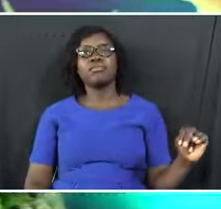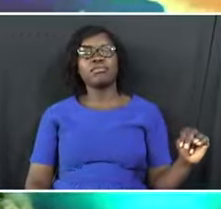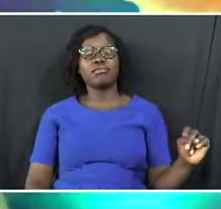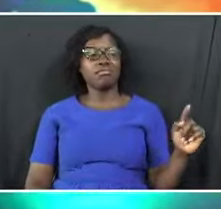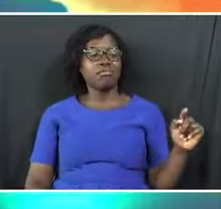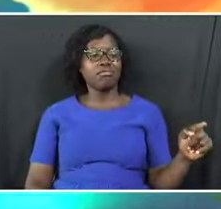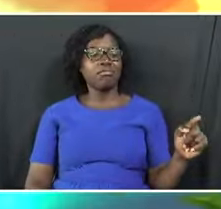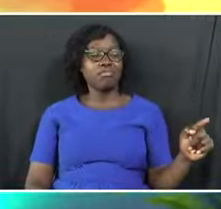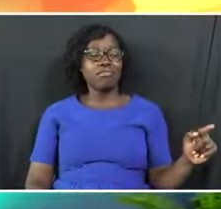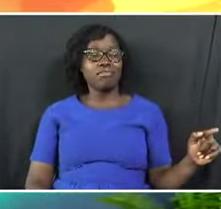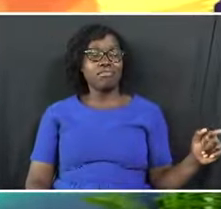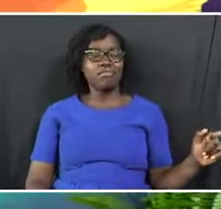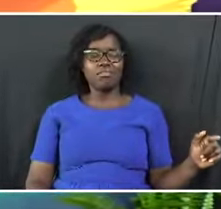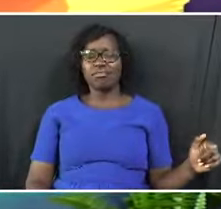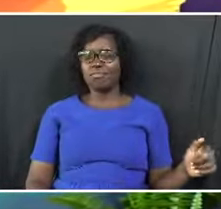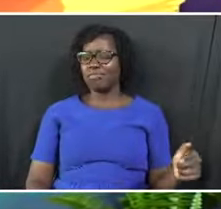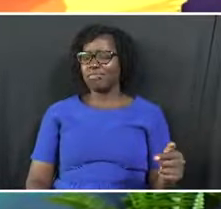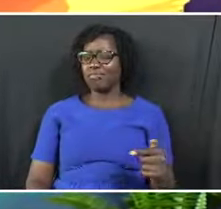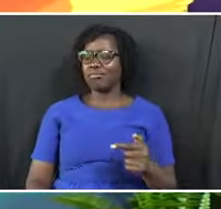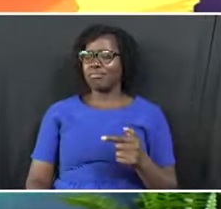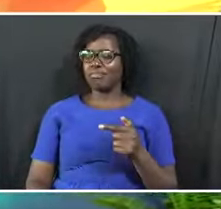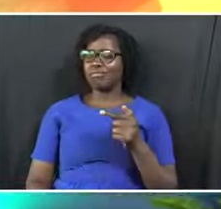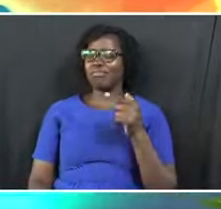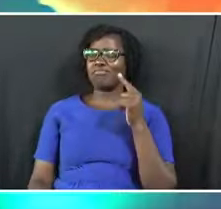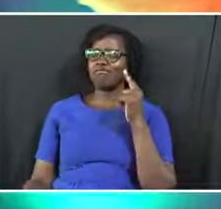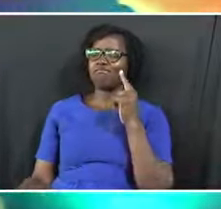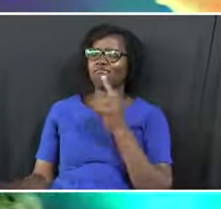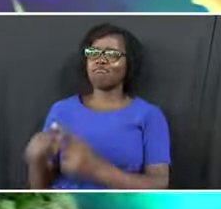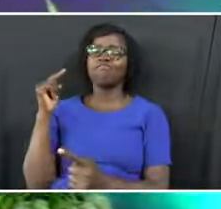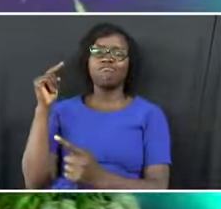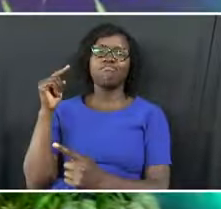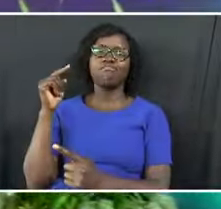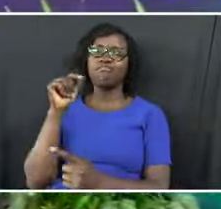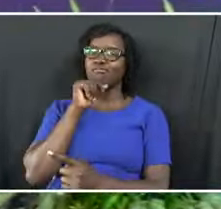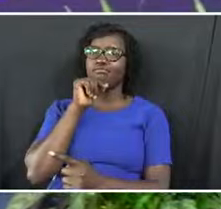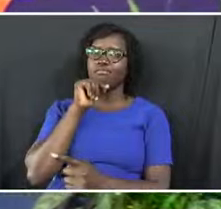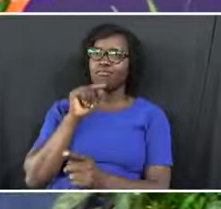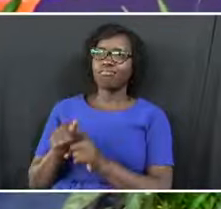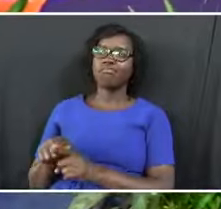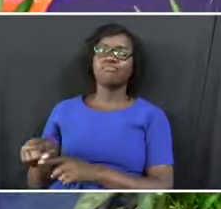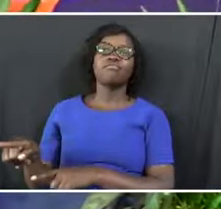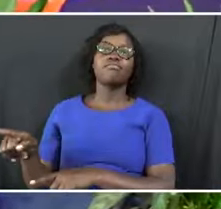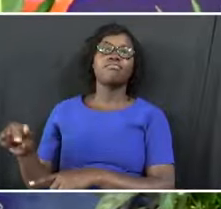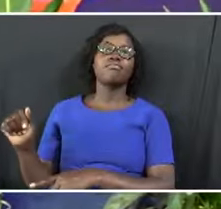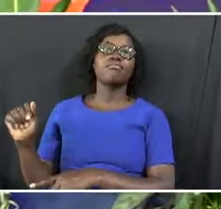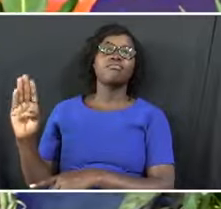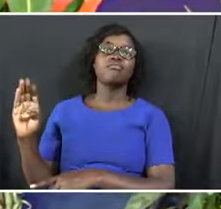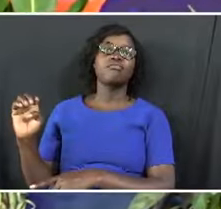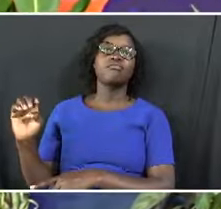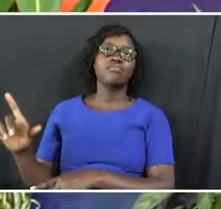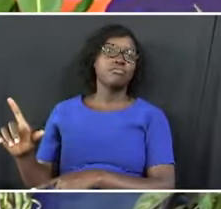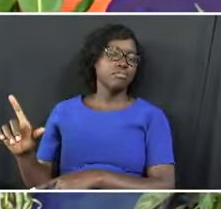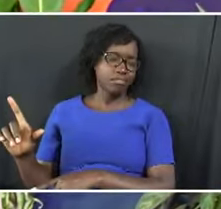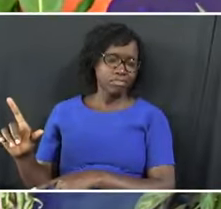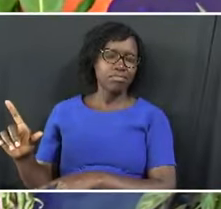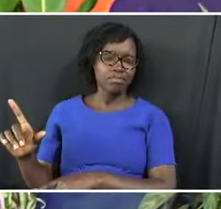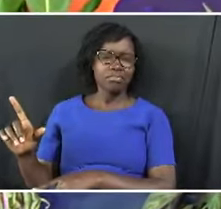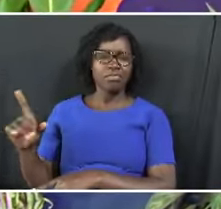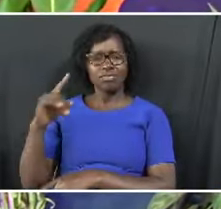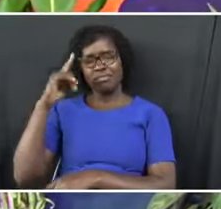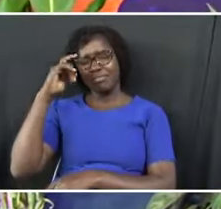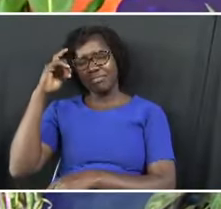Cain went ahead and killed his brother. I'm imagining the